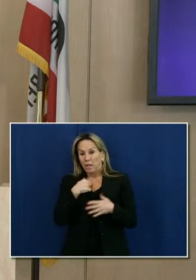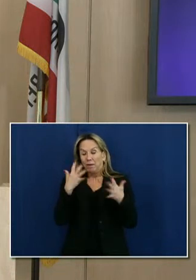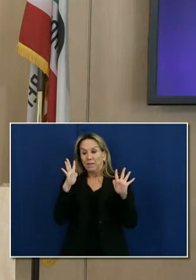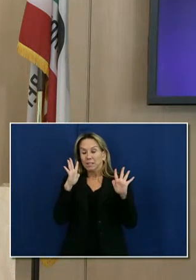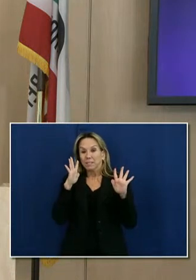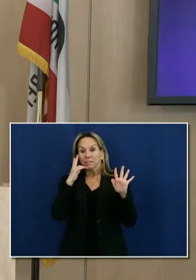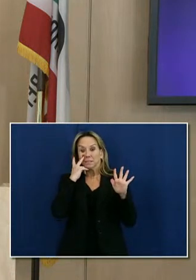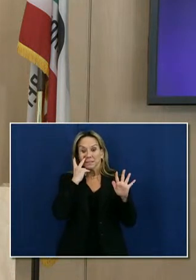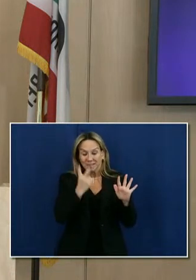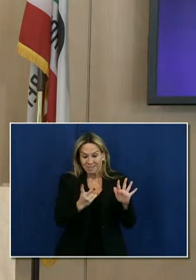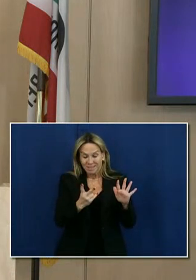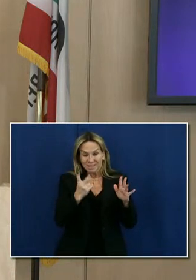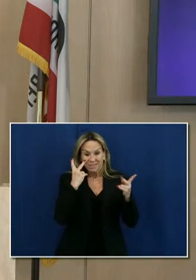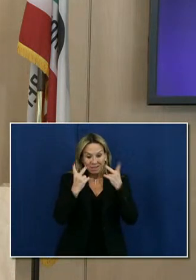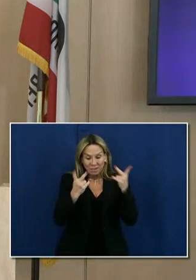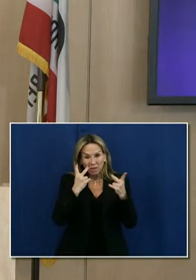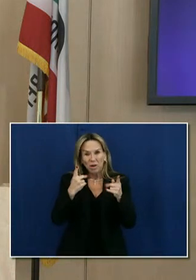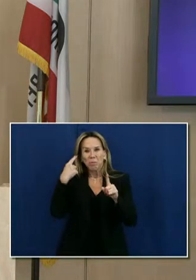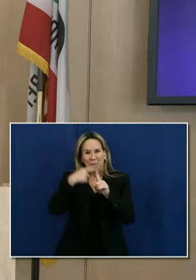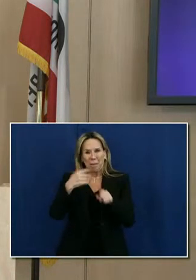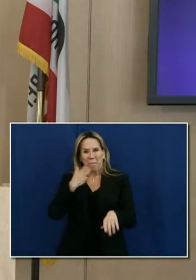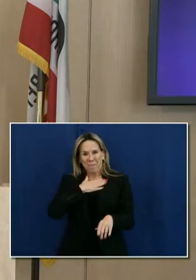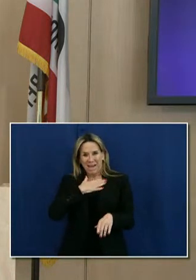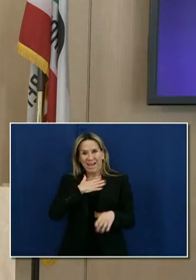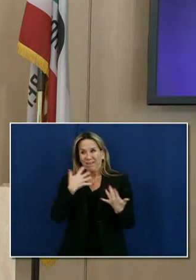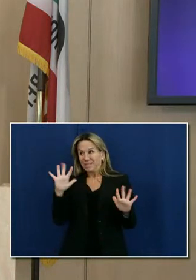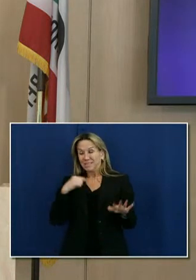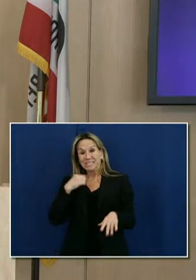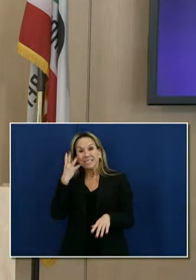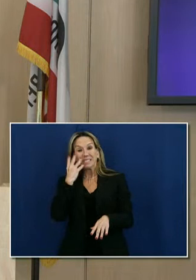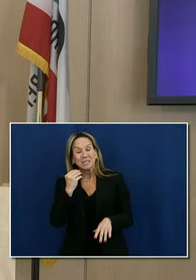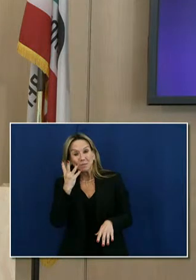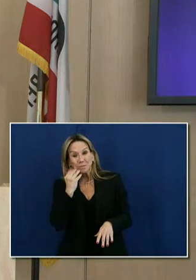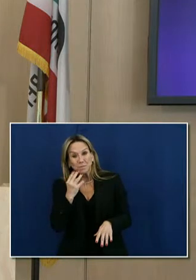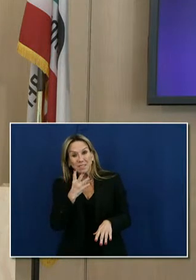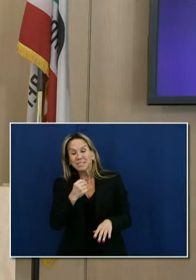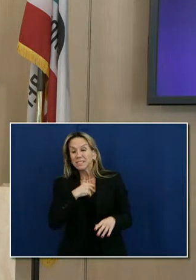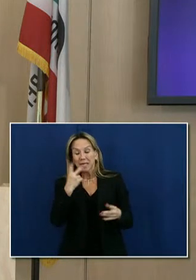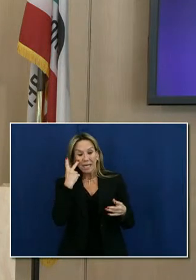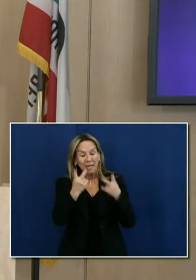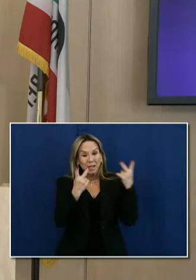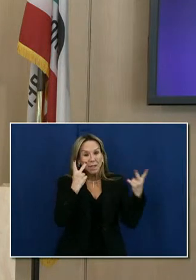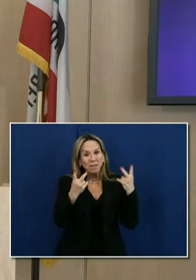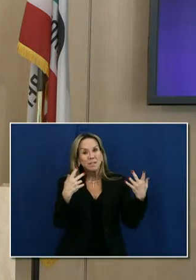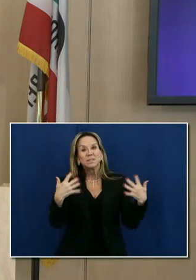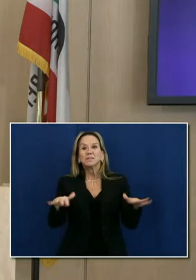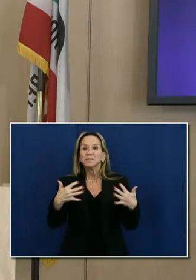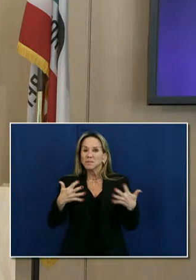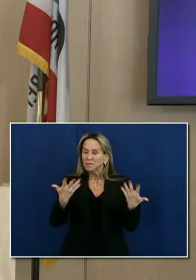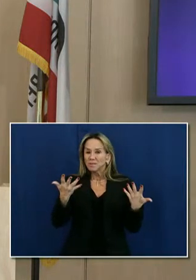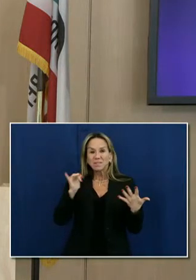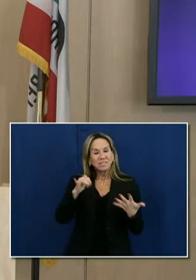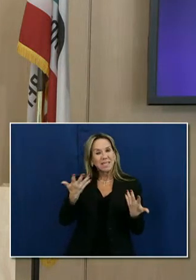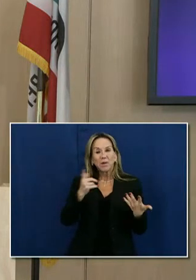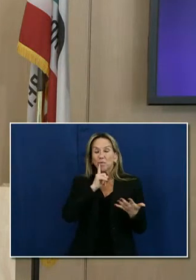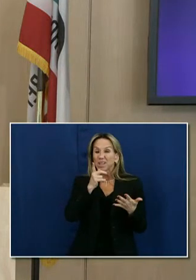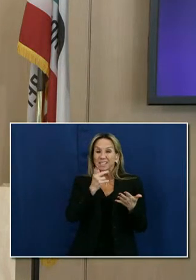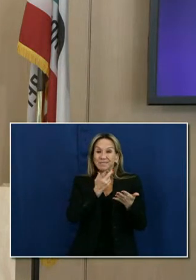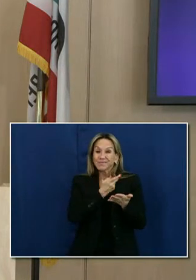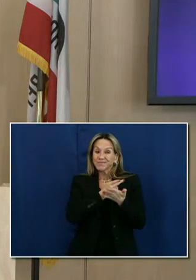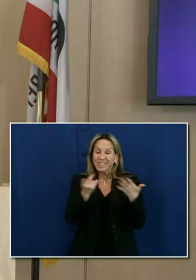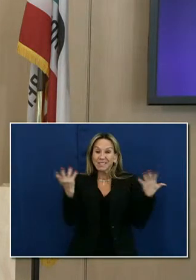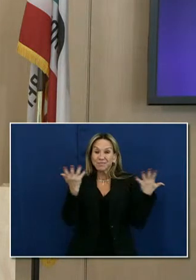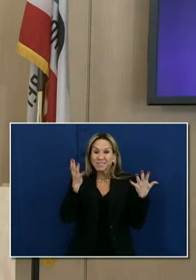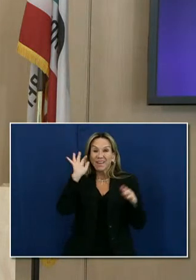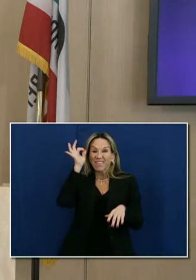addition to my own trials has been the utter lack of failure of federal and national leadership on this